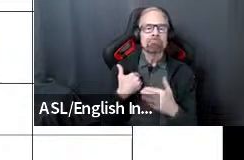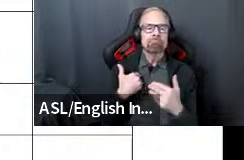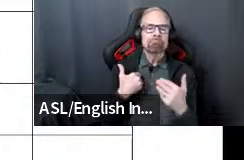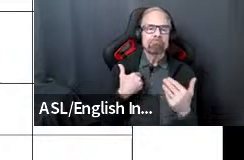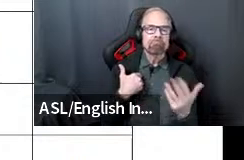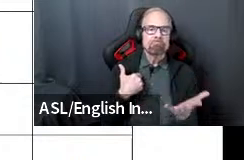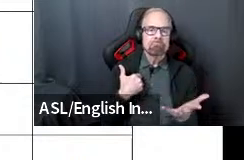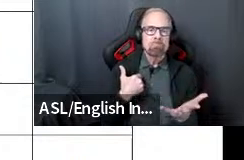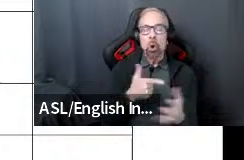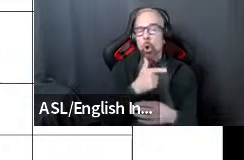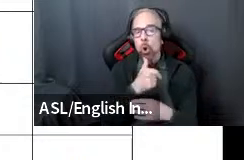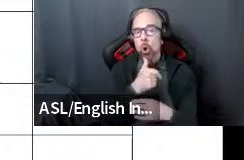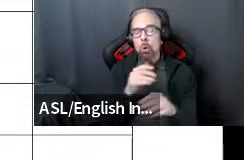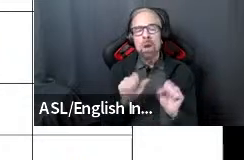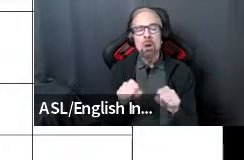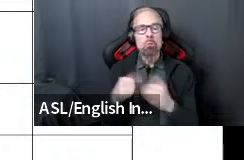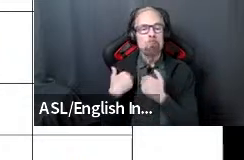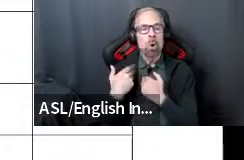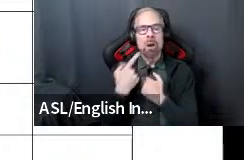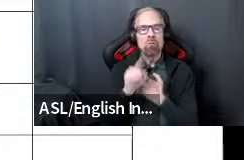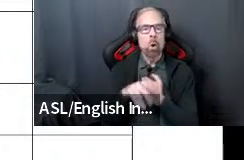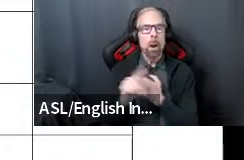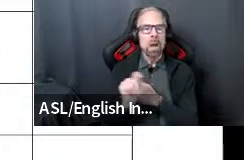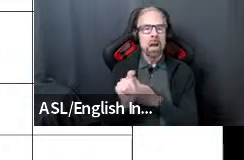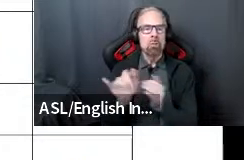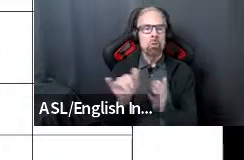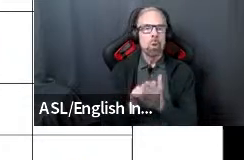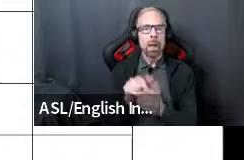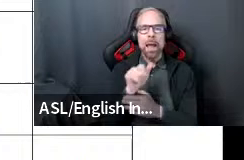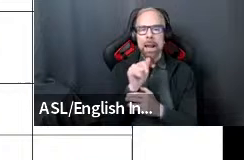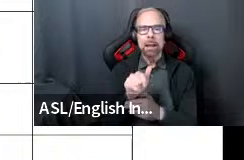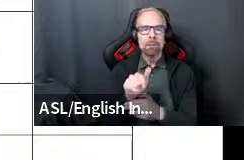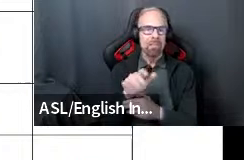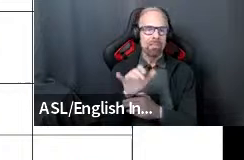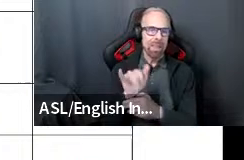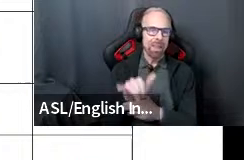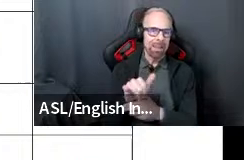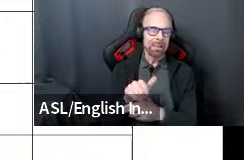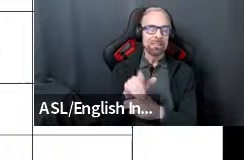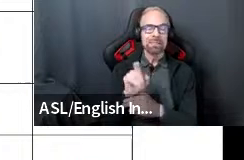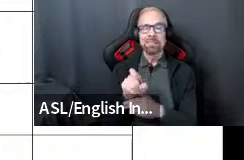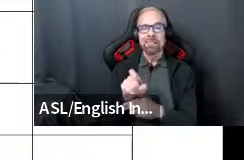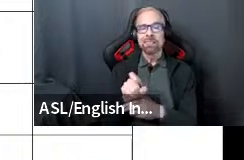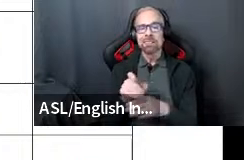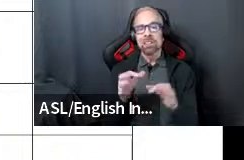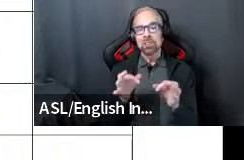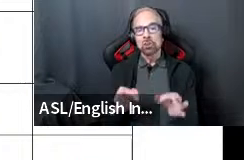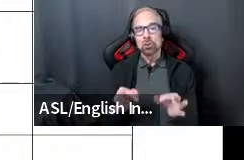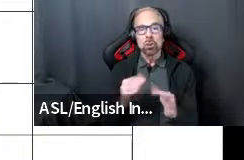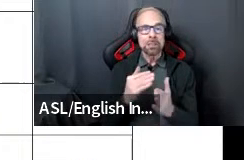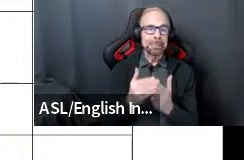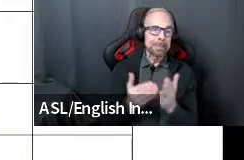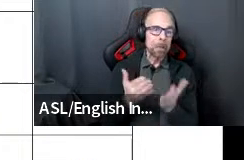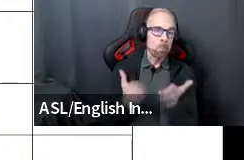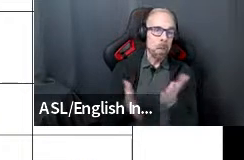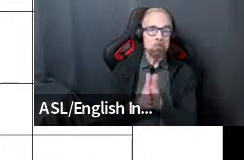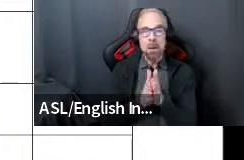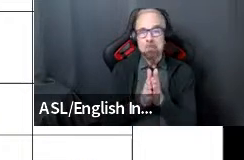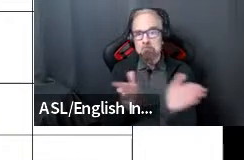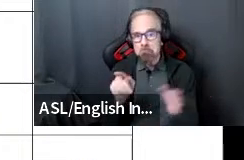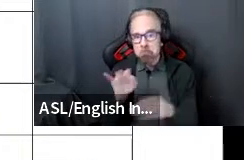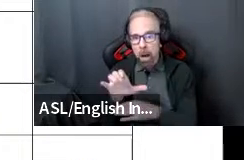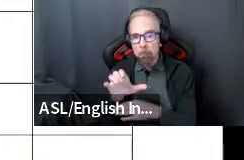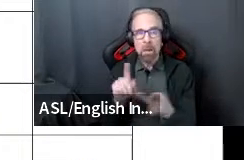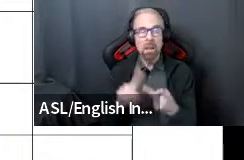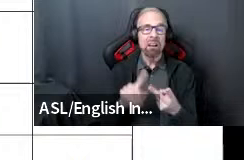who would potentially be responsible for the bathrooms and that needing to get determined, some may be public and